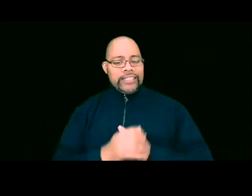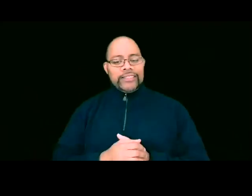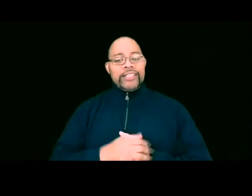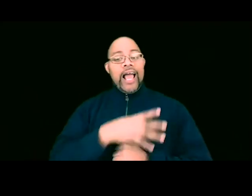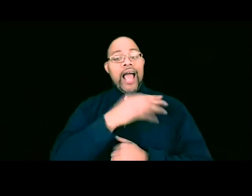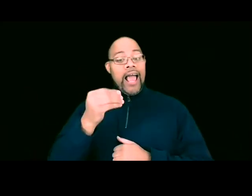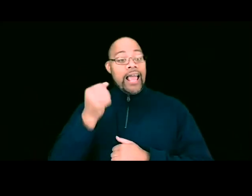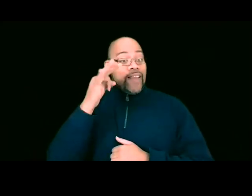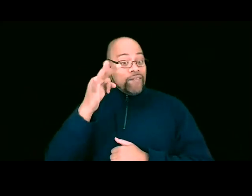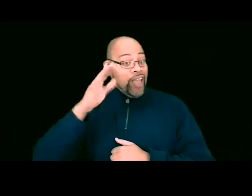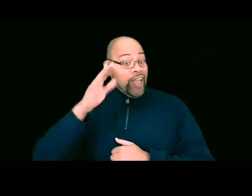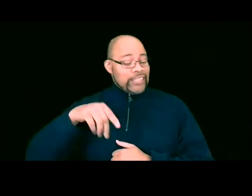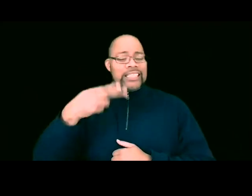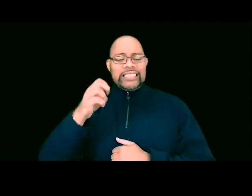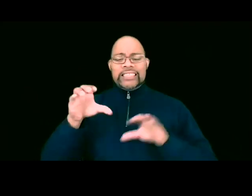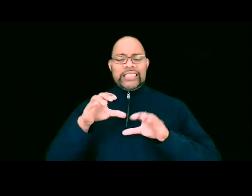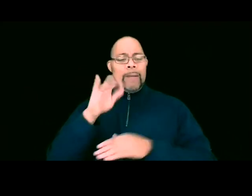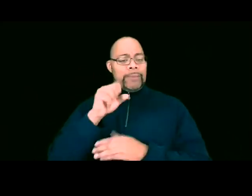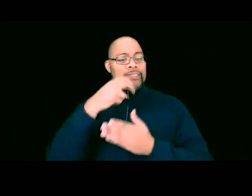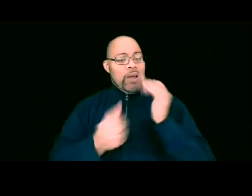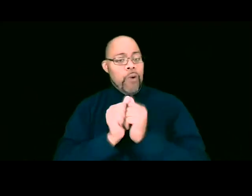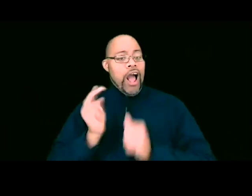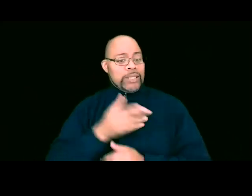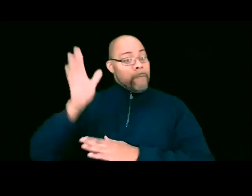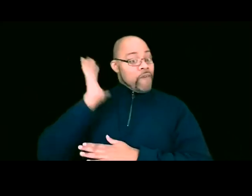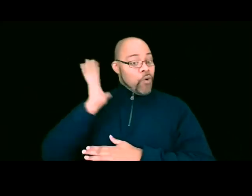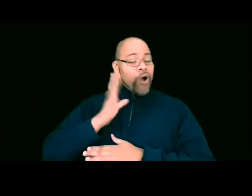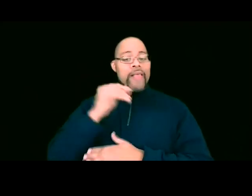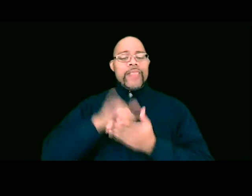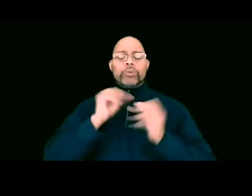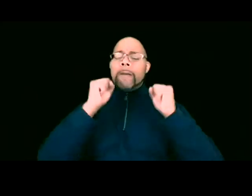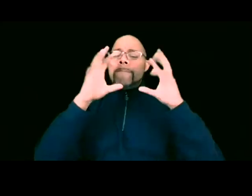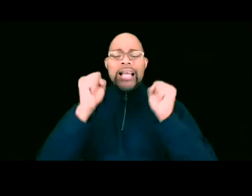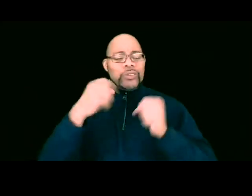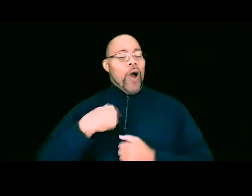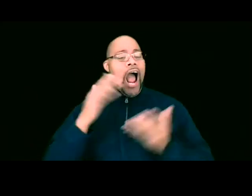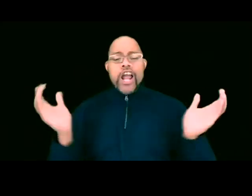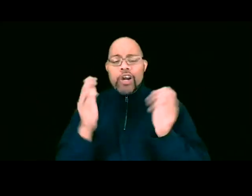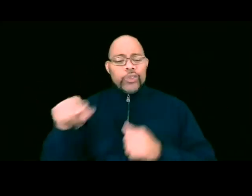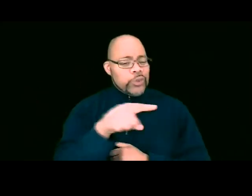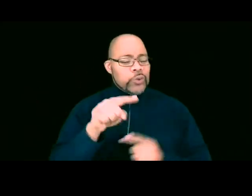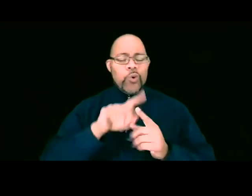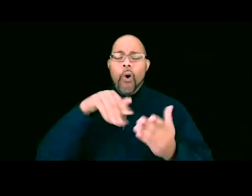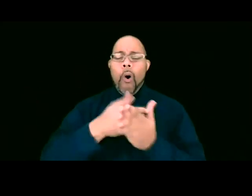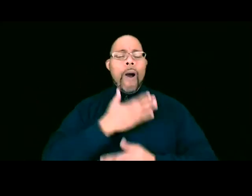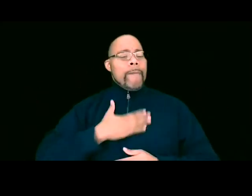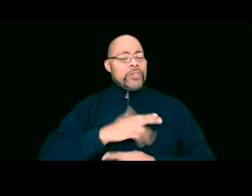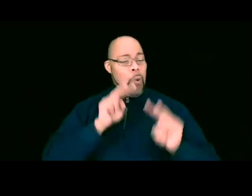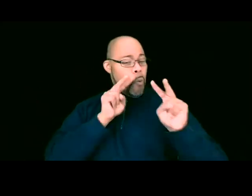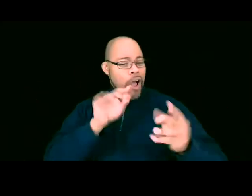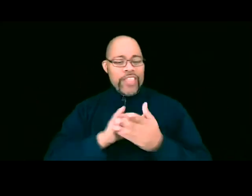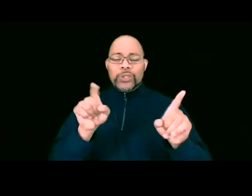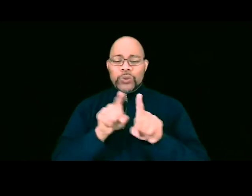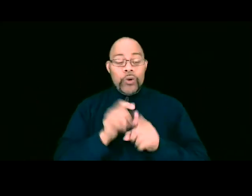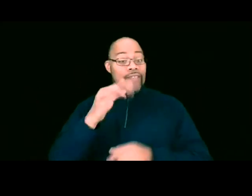And if you haven't, he's done a BIMS Dives with us previously, and it was amazing. So I encourage you all to please watch that as well.